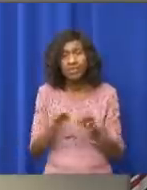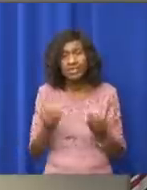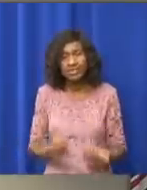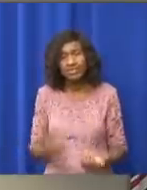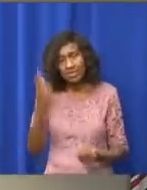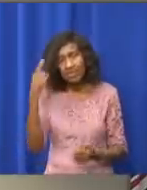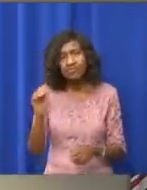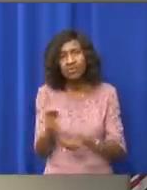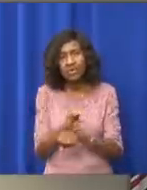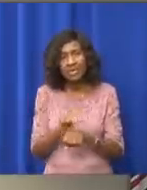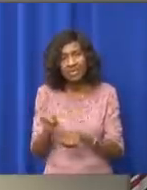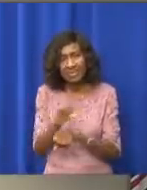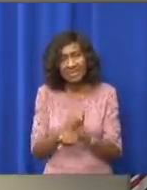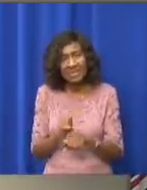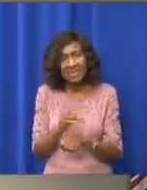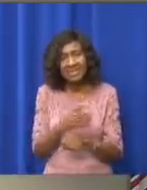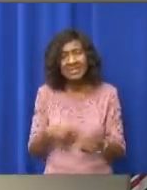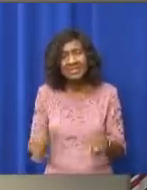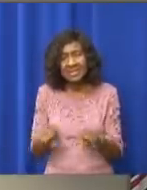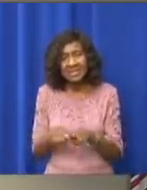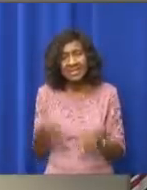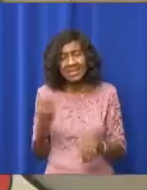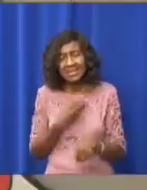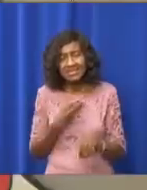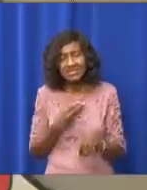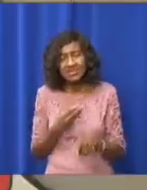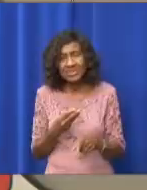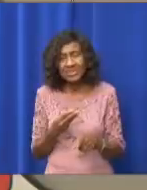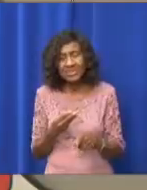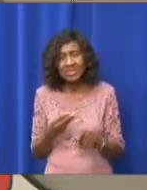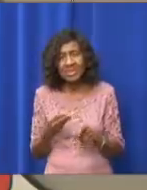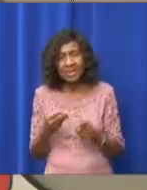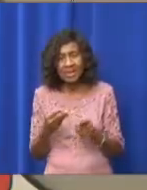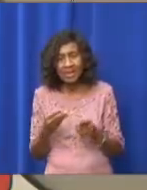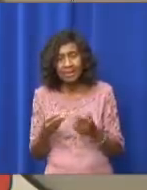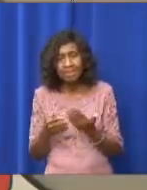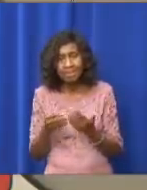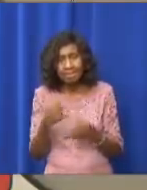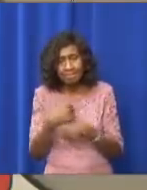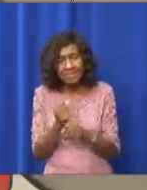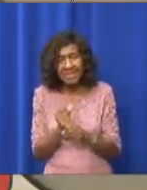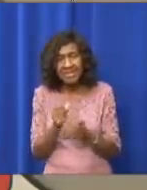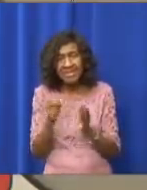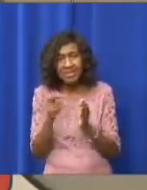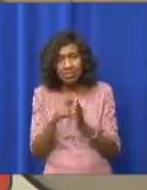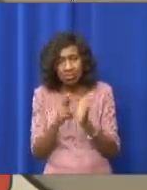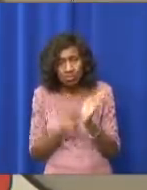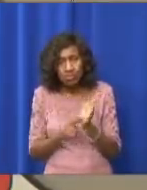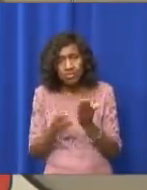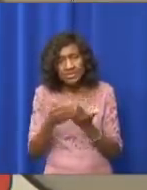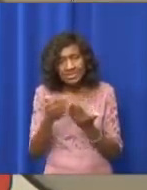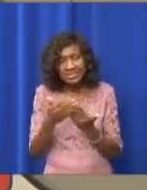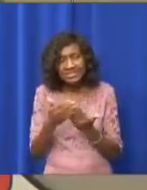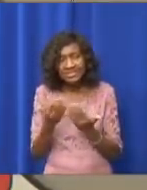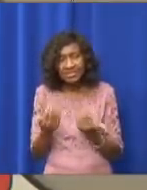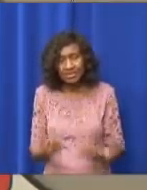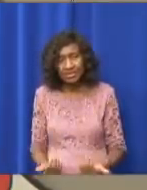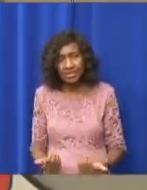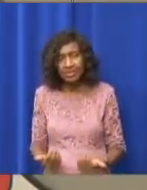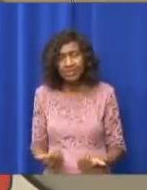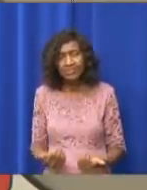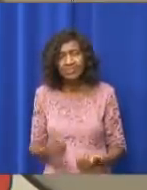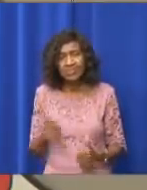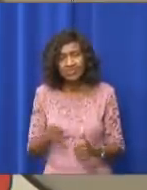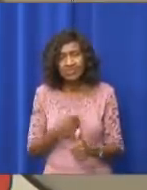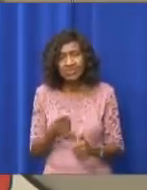to open the economy and we make some relaxation to some of the measures that socially we've all been living under. I first just want to